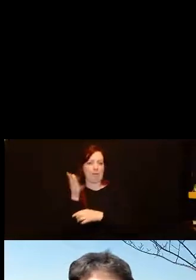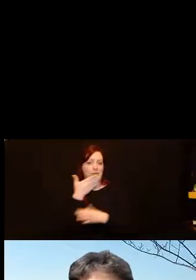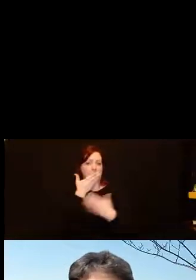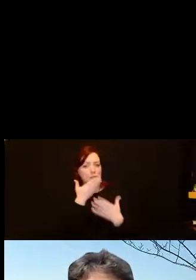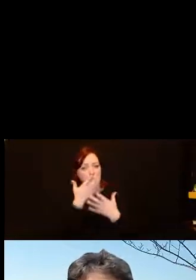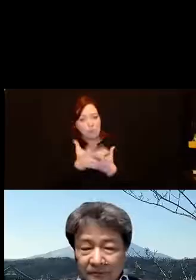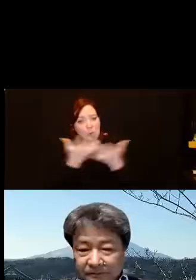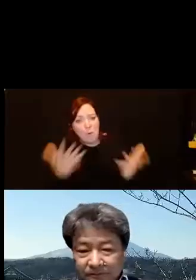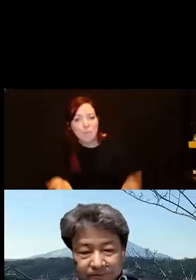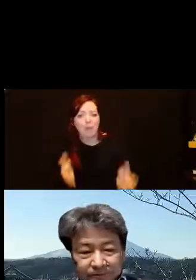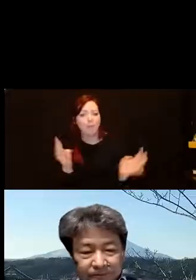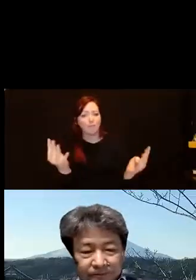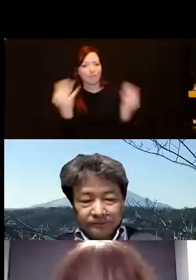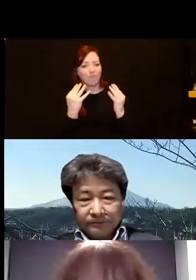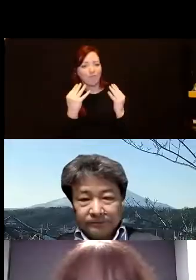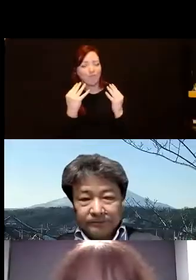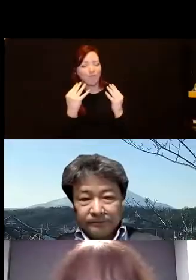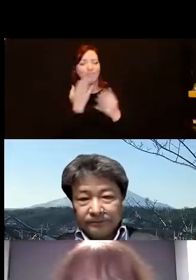attention. Thank you.